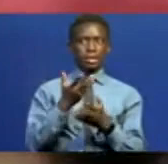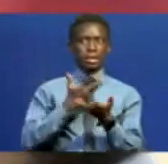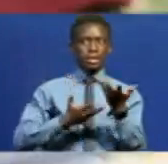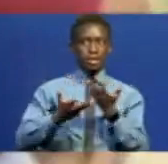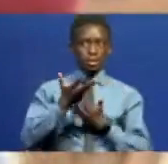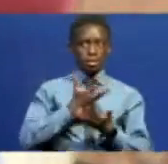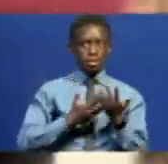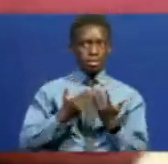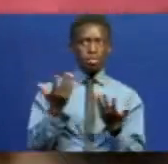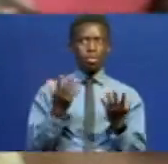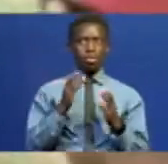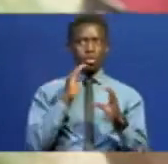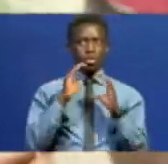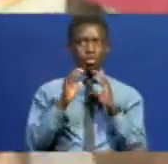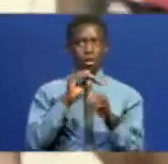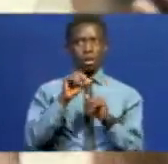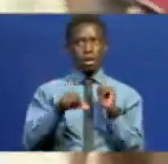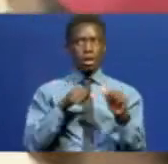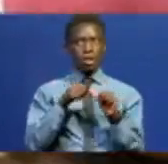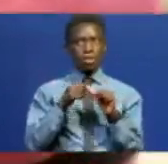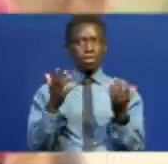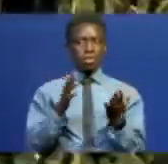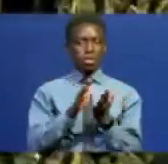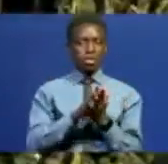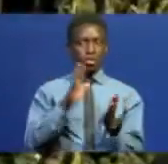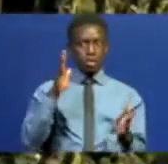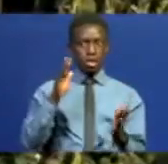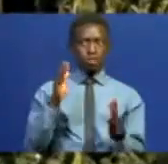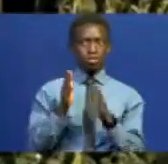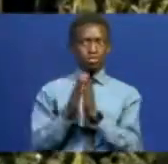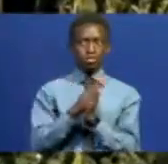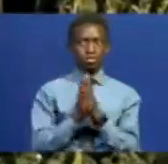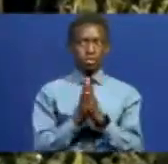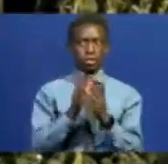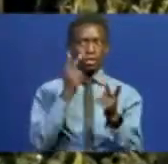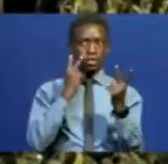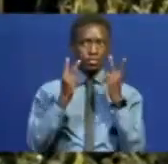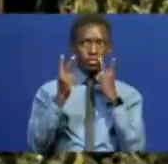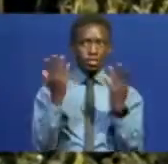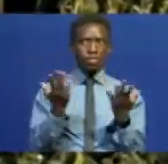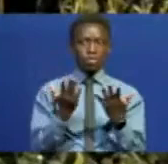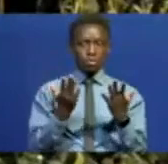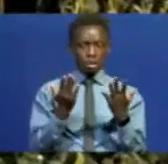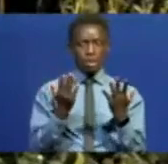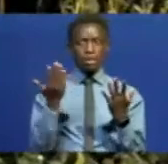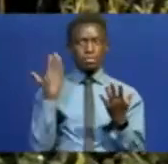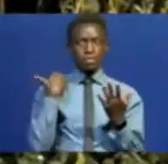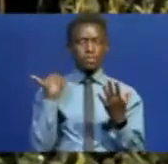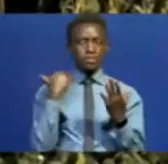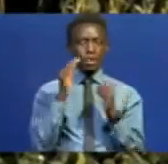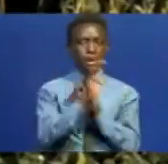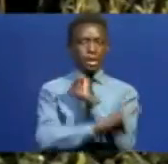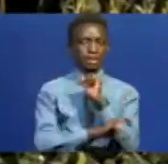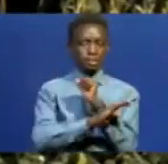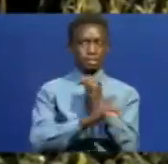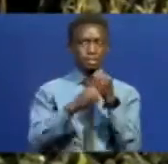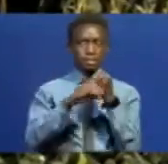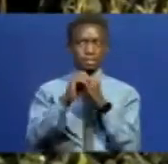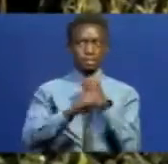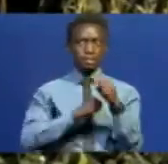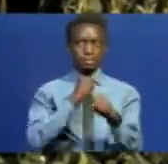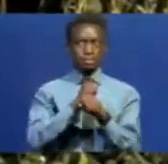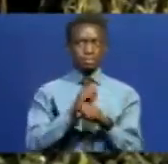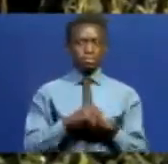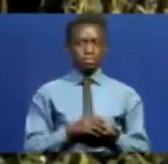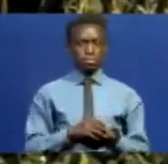honest conversation about the glorious future they envision for their liberated country in 60 years. Unachikia ji country in